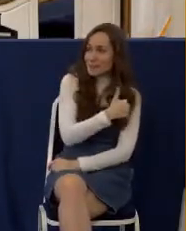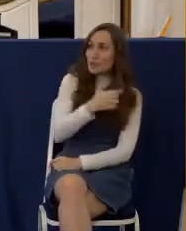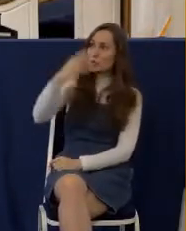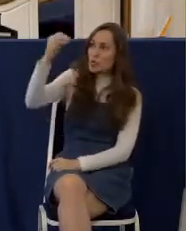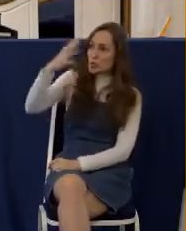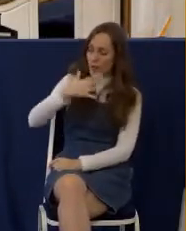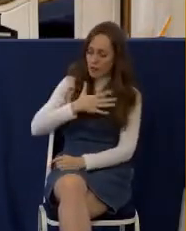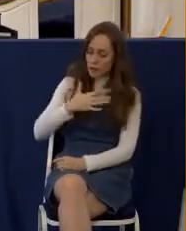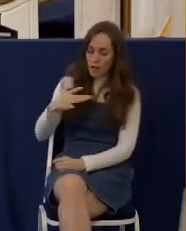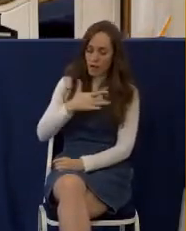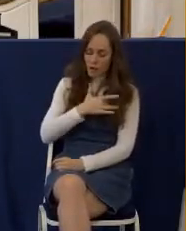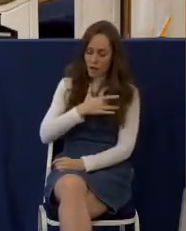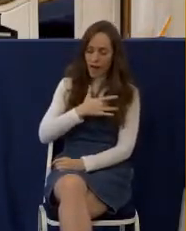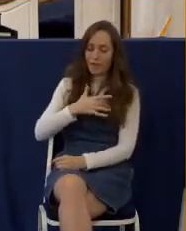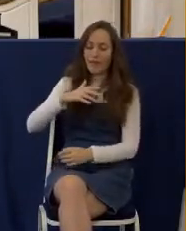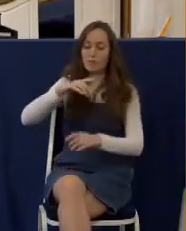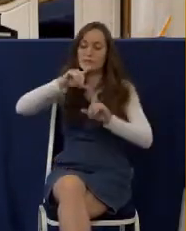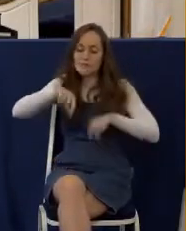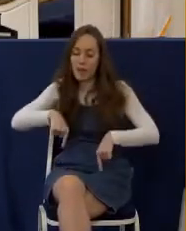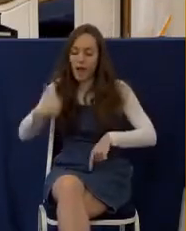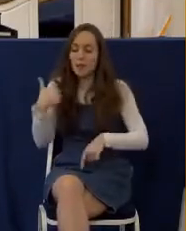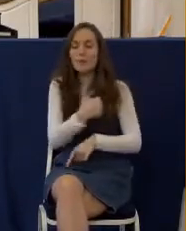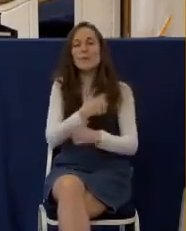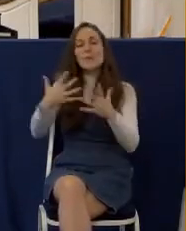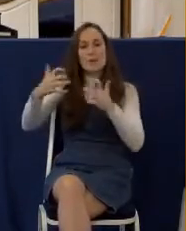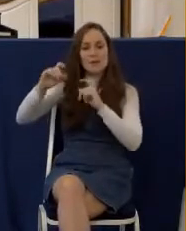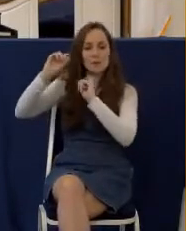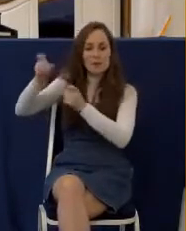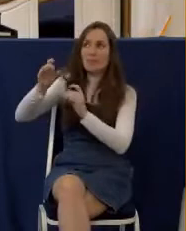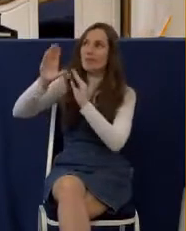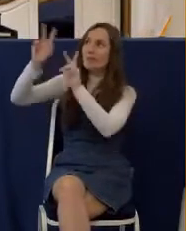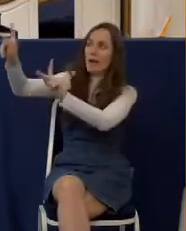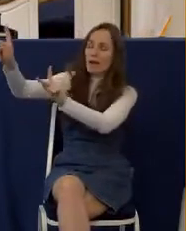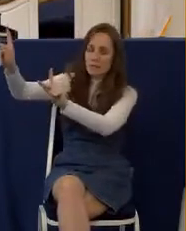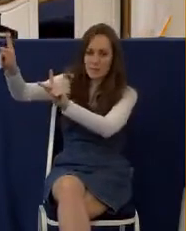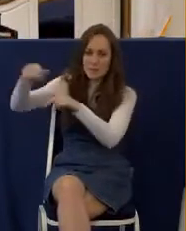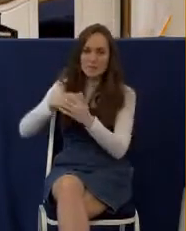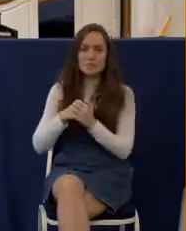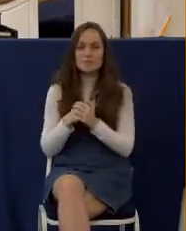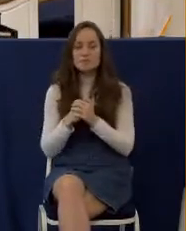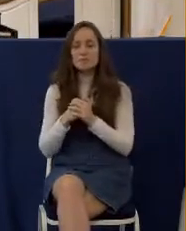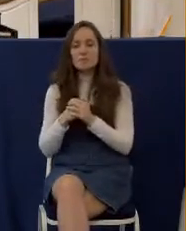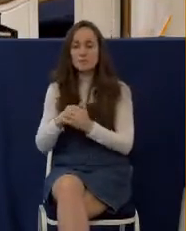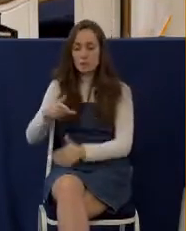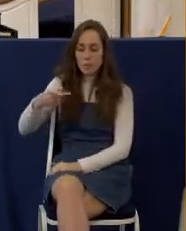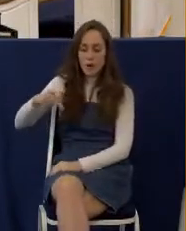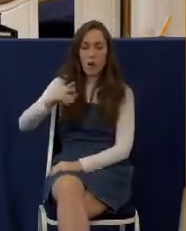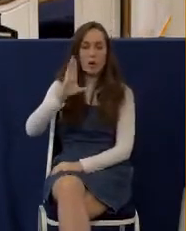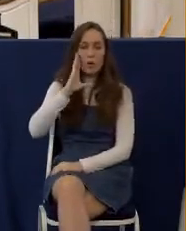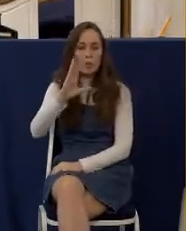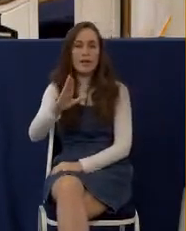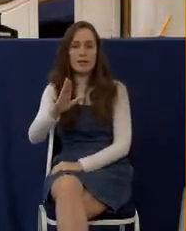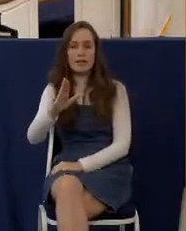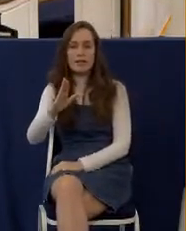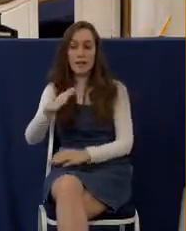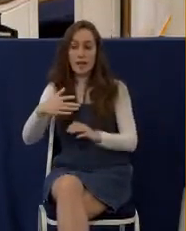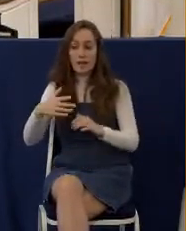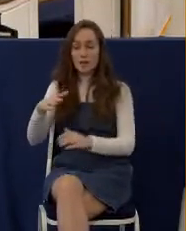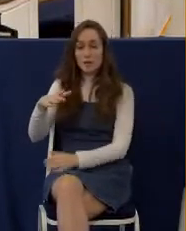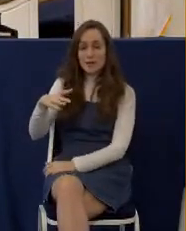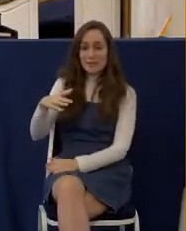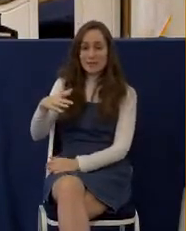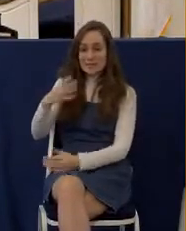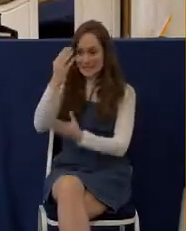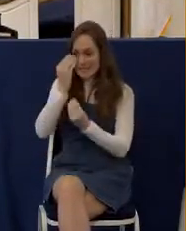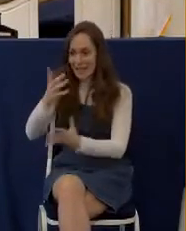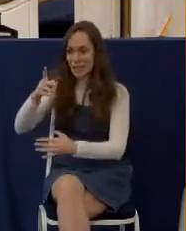from our heart, do that. And so what Paul's going to do is he's going to point to another church that is an